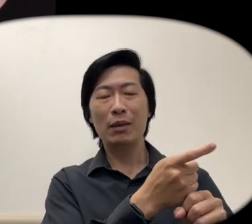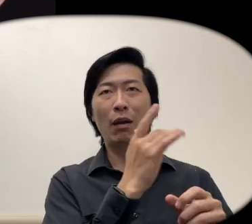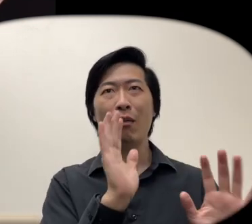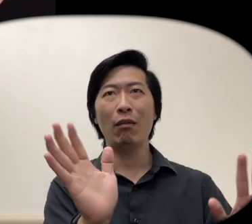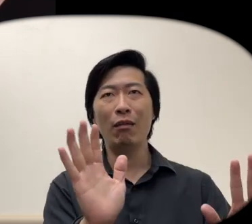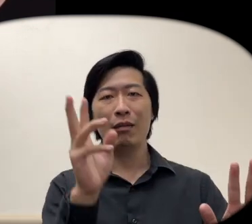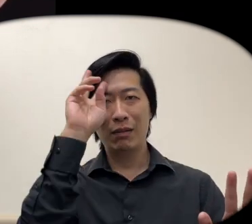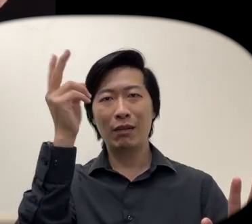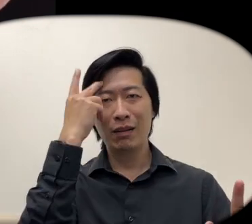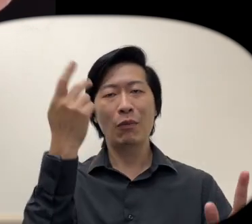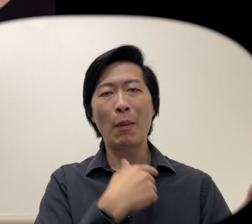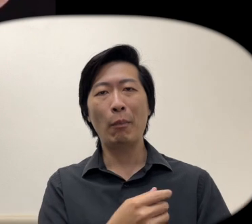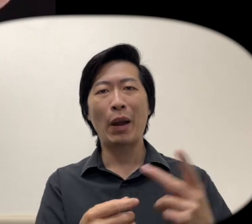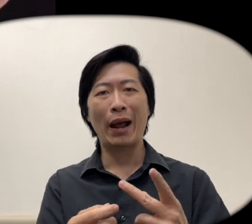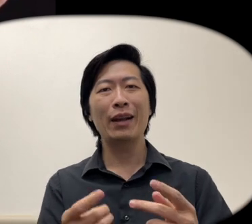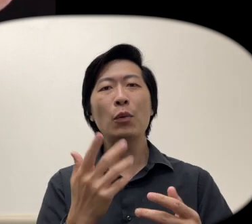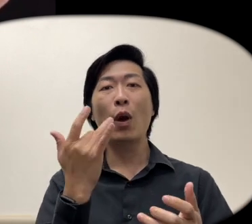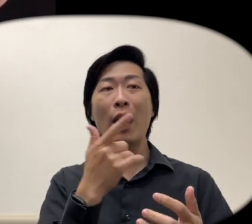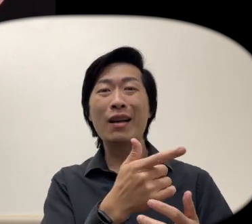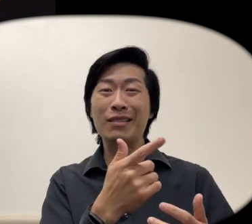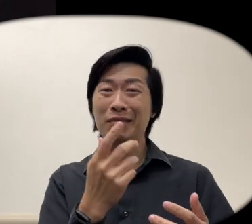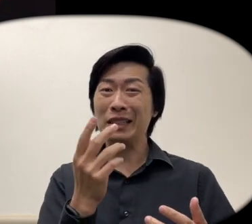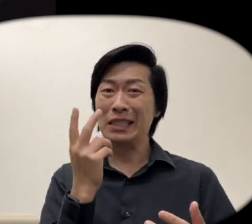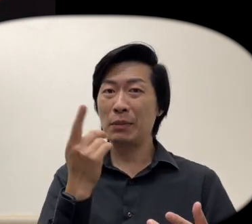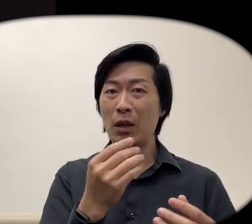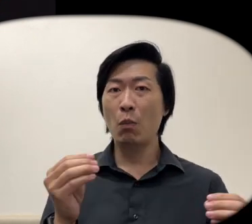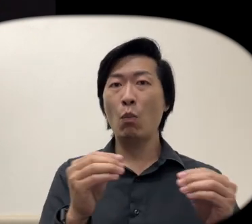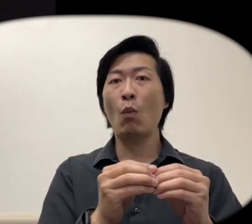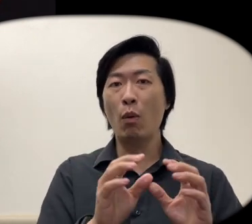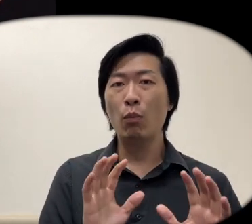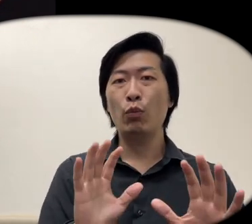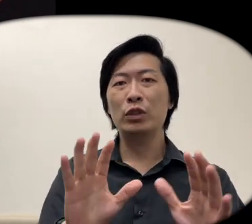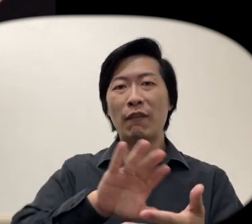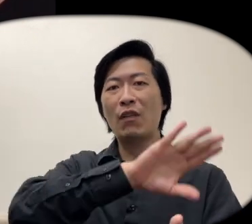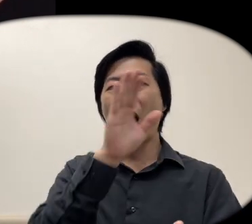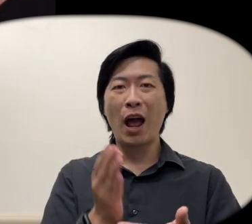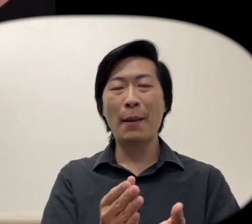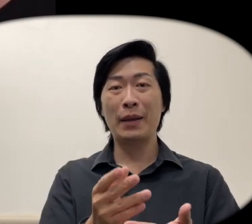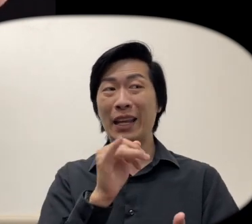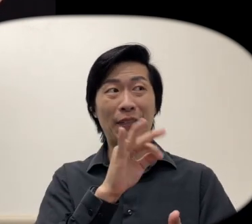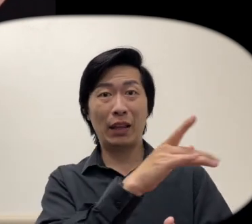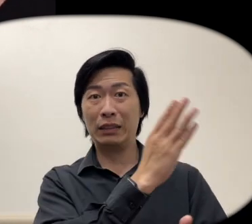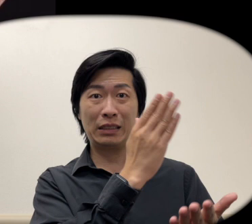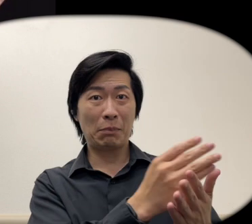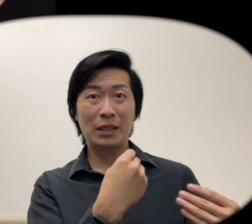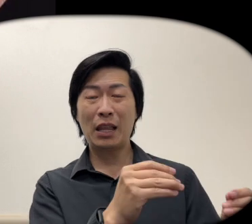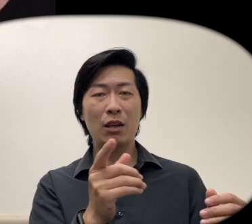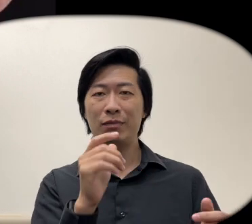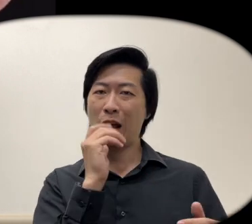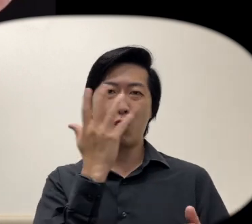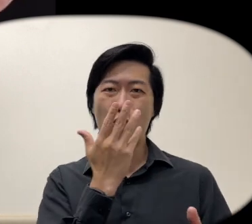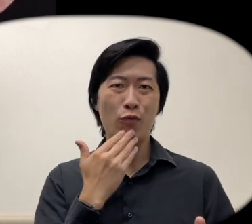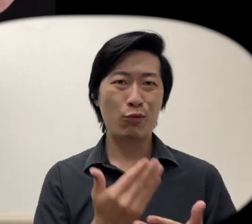volume recently. And if they discontinue it altogether, I believe their volume will not look very good unless they did that. Now, it's also very important to